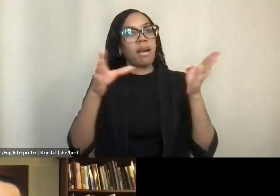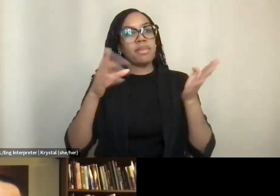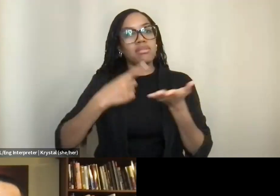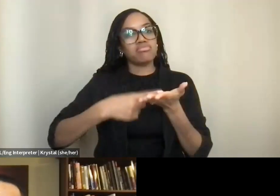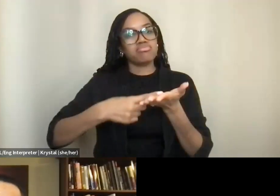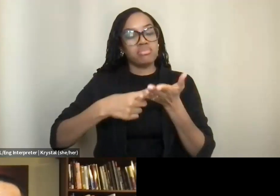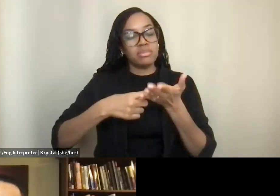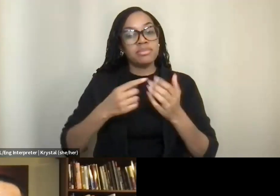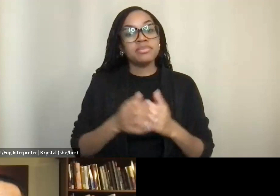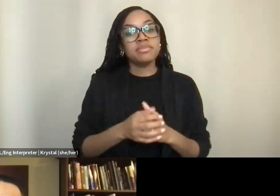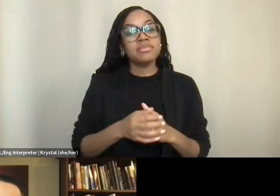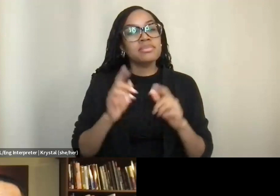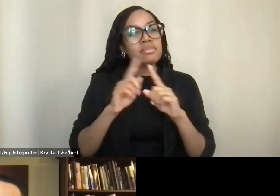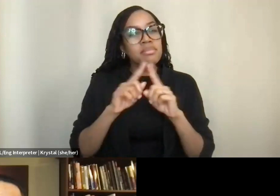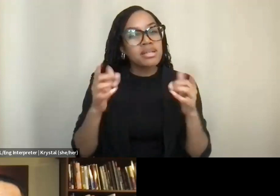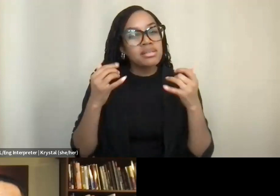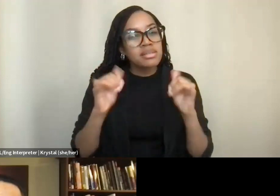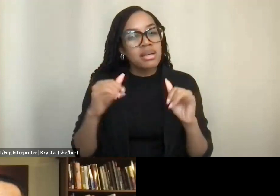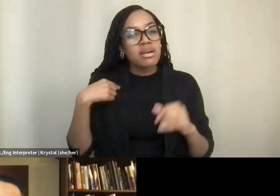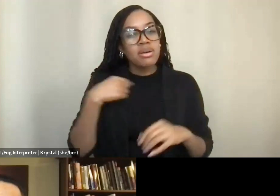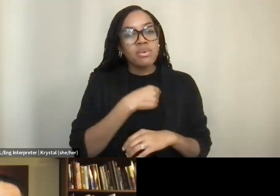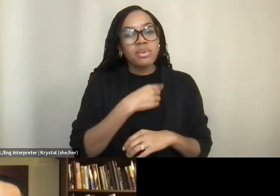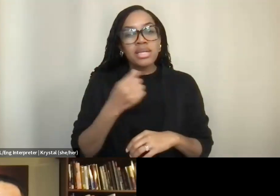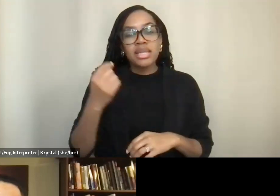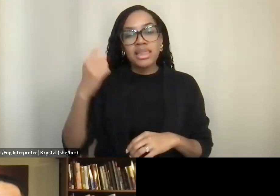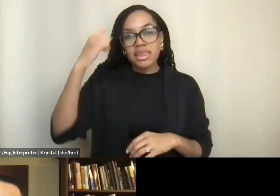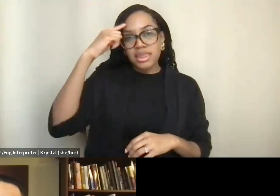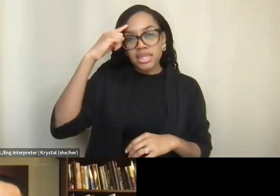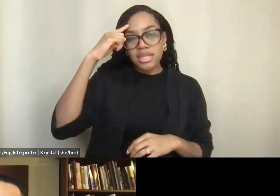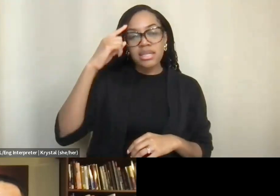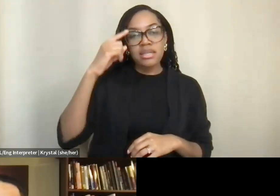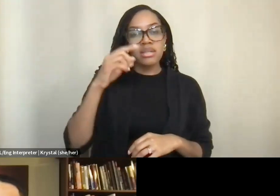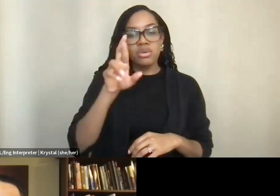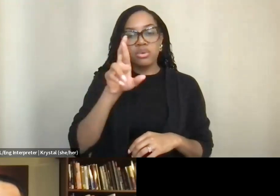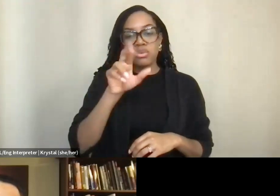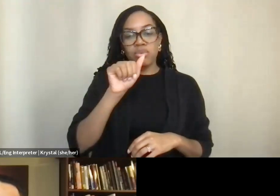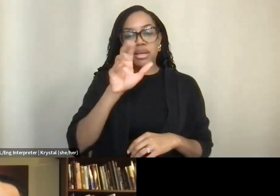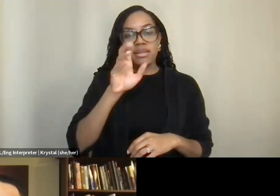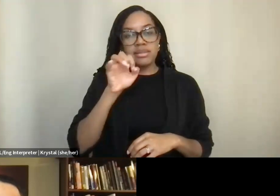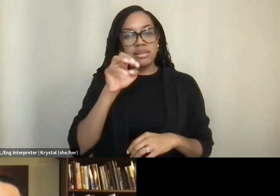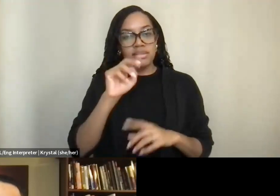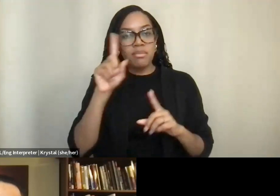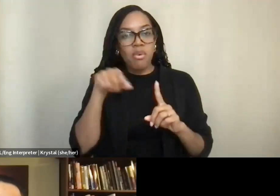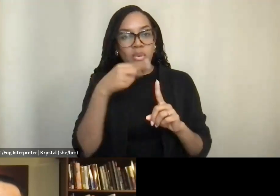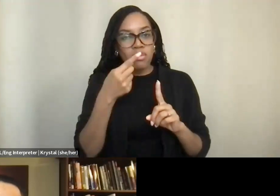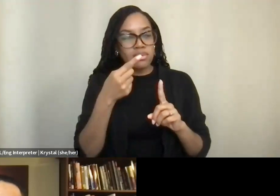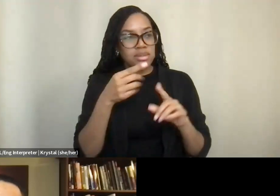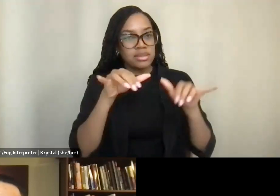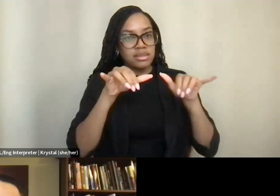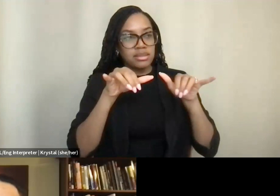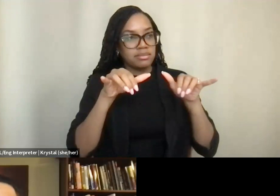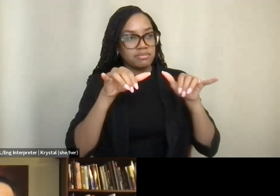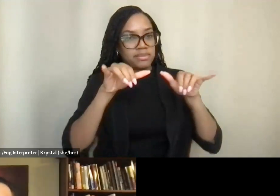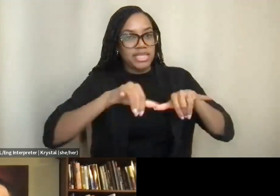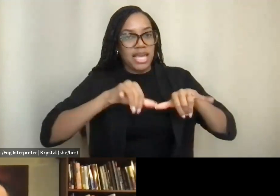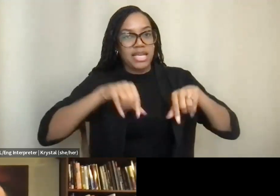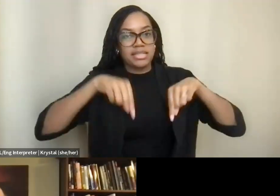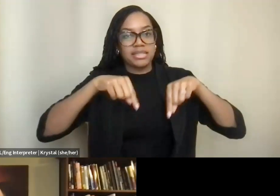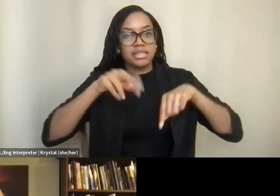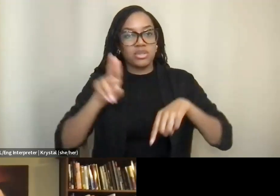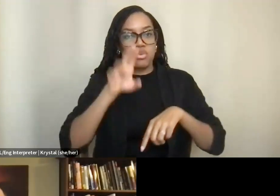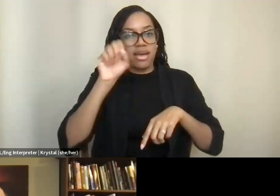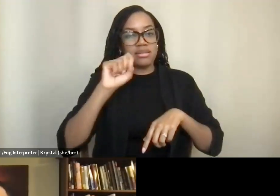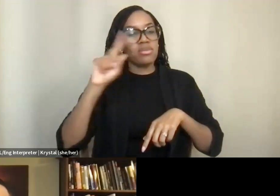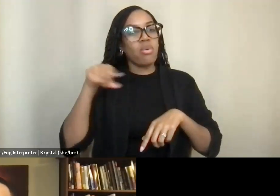believe that systemic racism stops at the water's edge, that it only affects domestic government policy, it